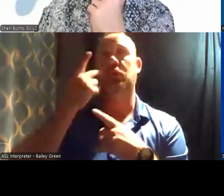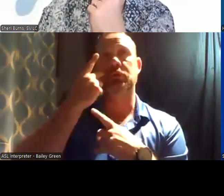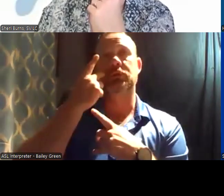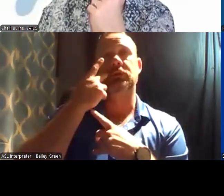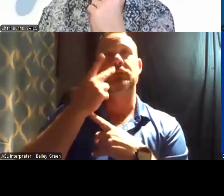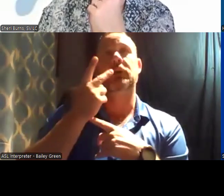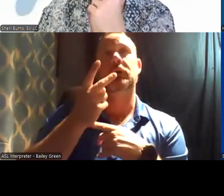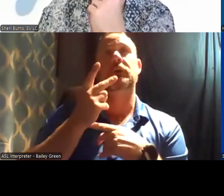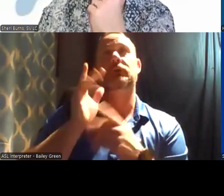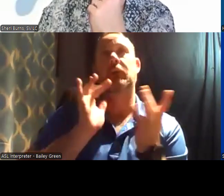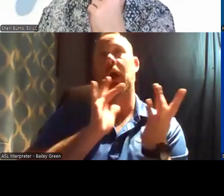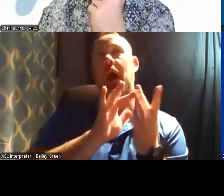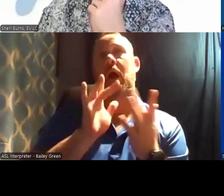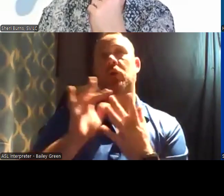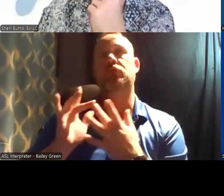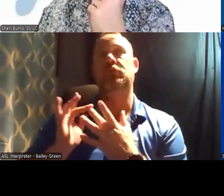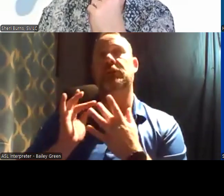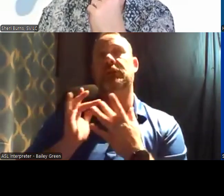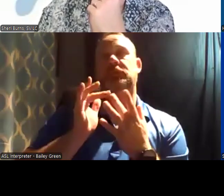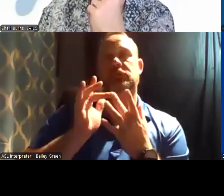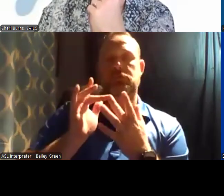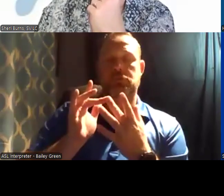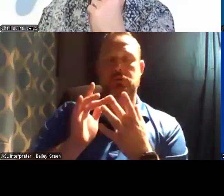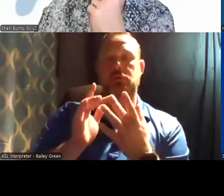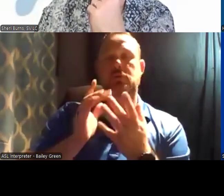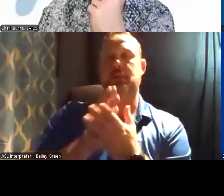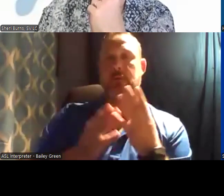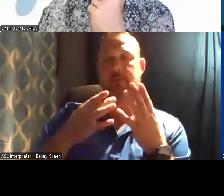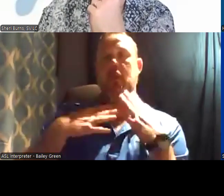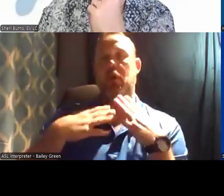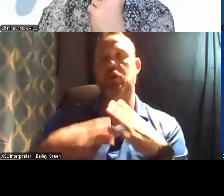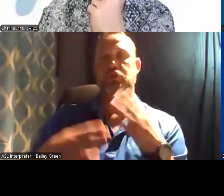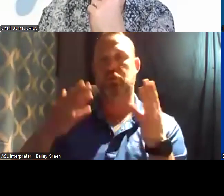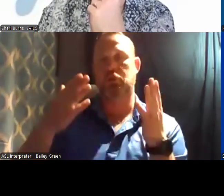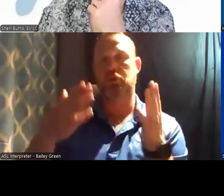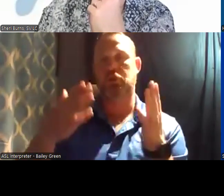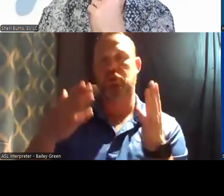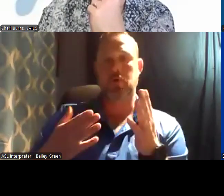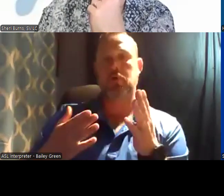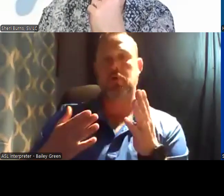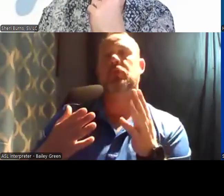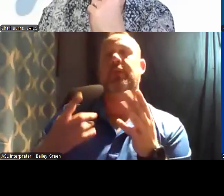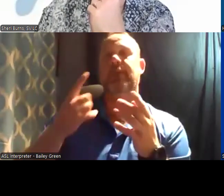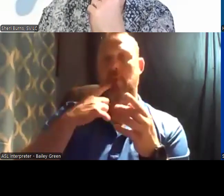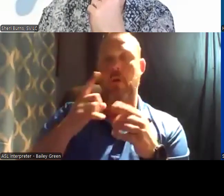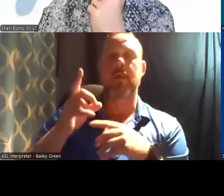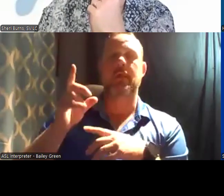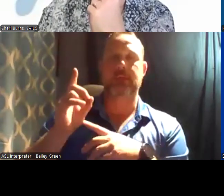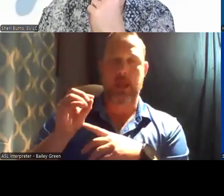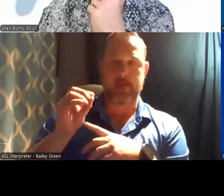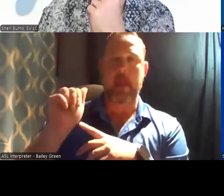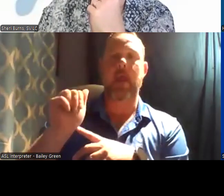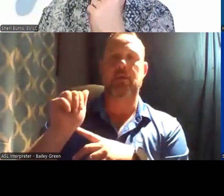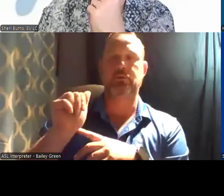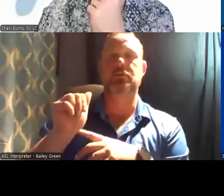some outreach training done of some of our consumer folks for that day of action, so that they